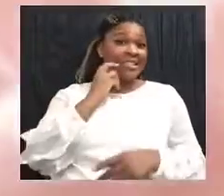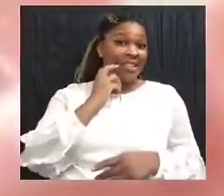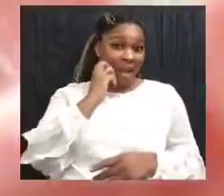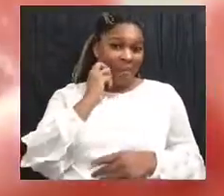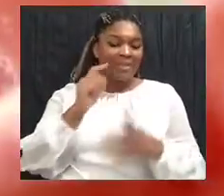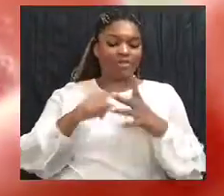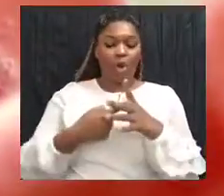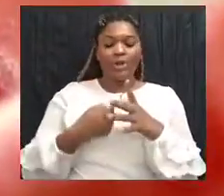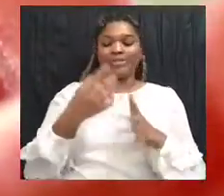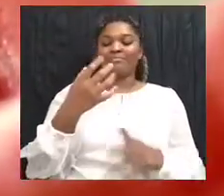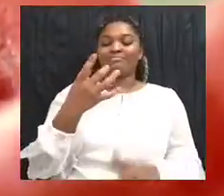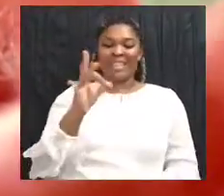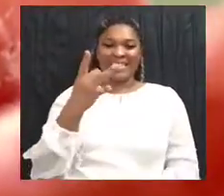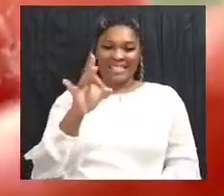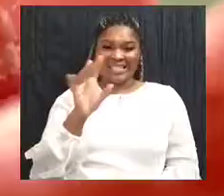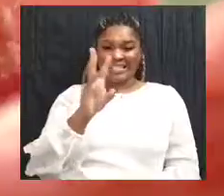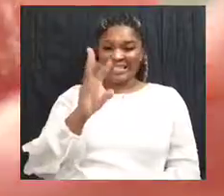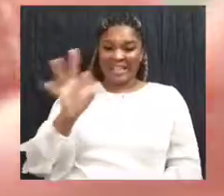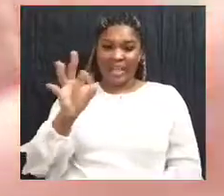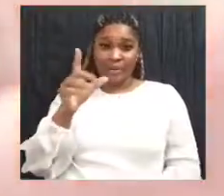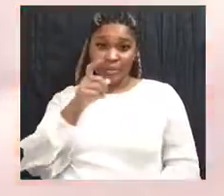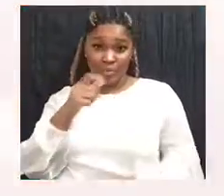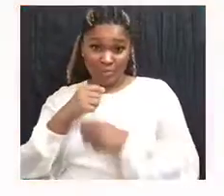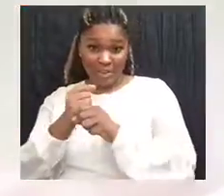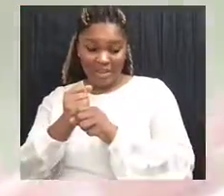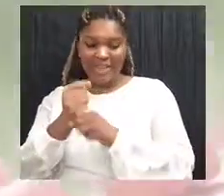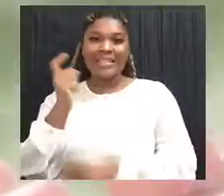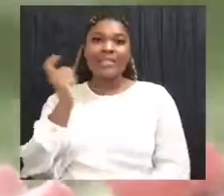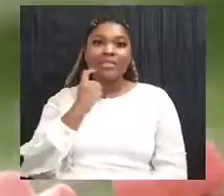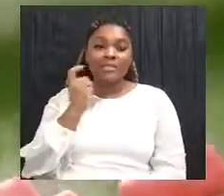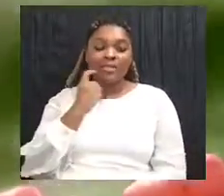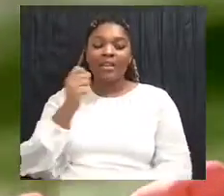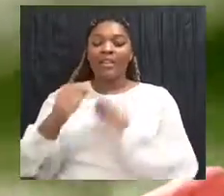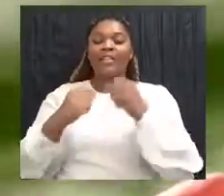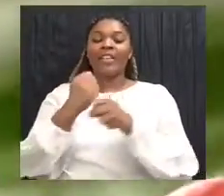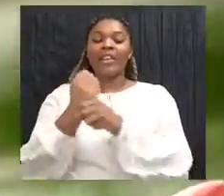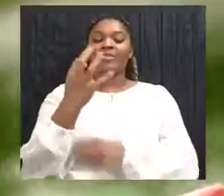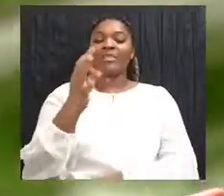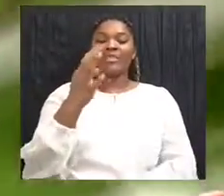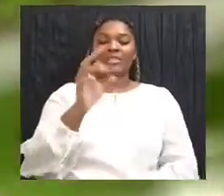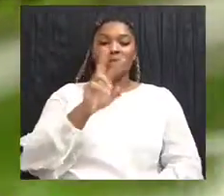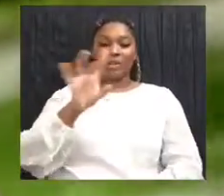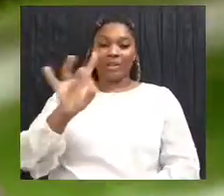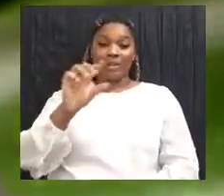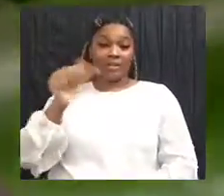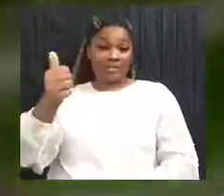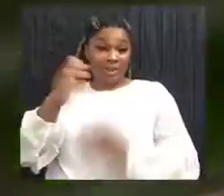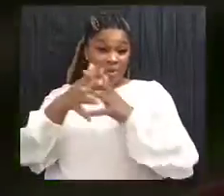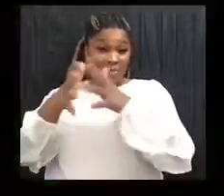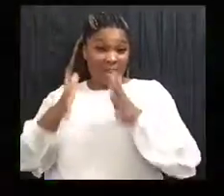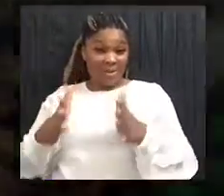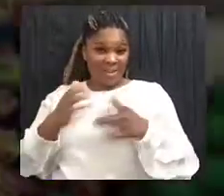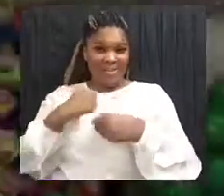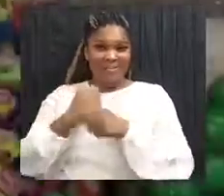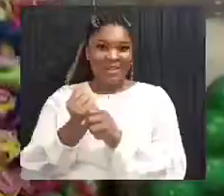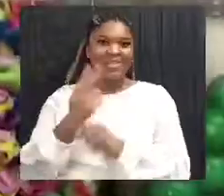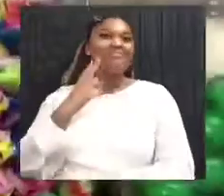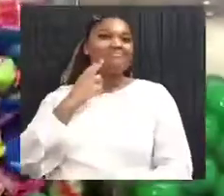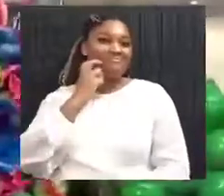1869 by, believe it or not, a dentist. In 1928, another American invented bubblegum.